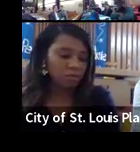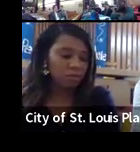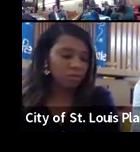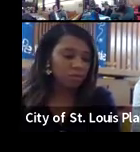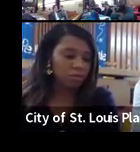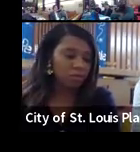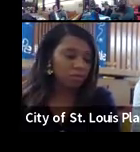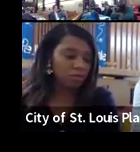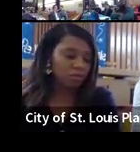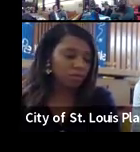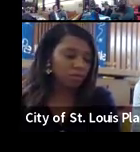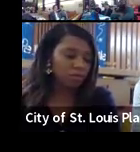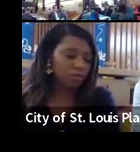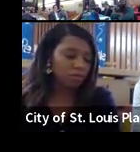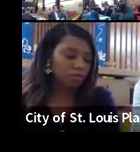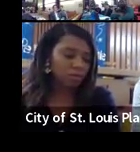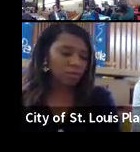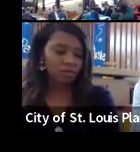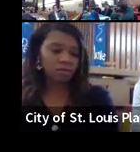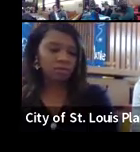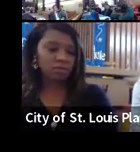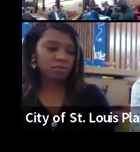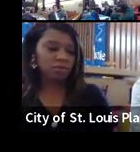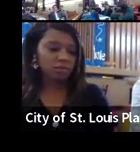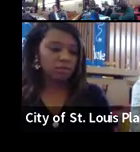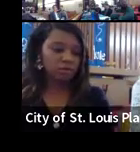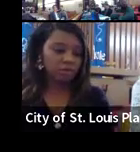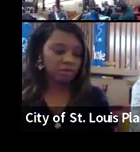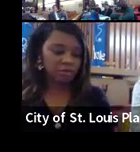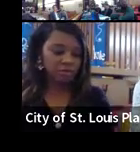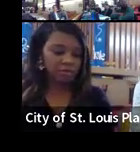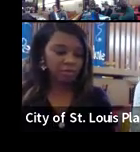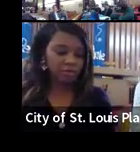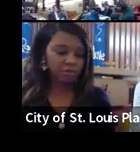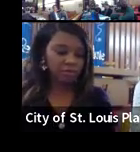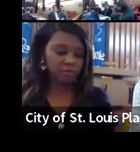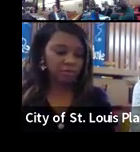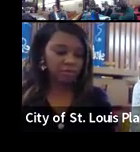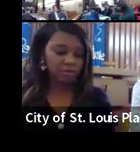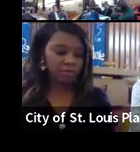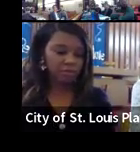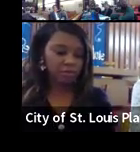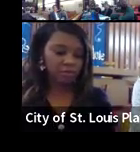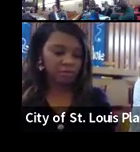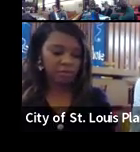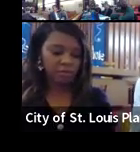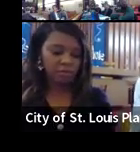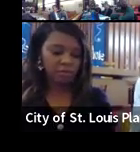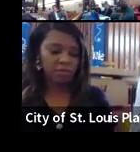on how the planning agency is going to move from this planning phase to the implementation.